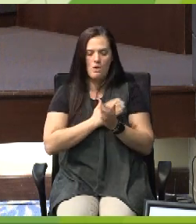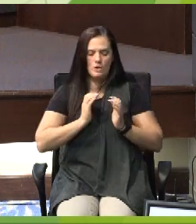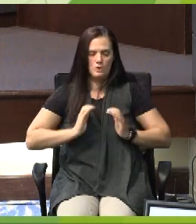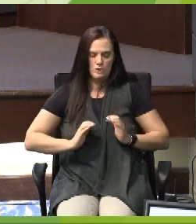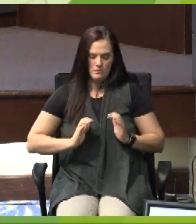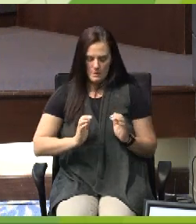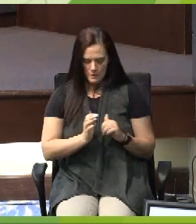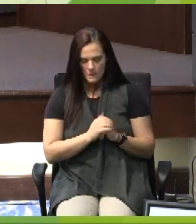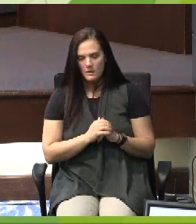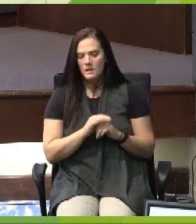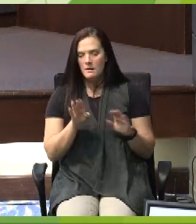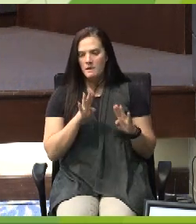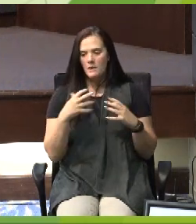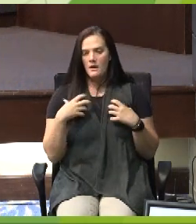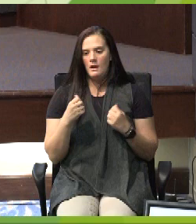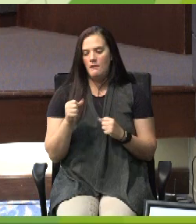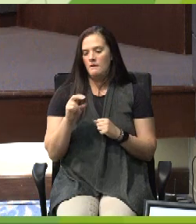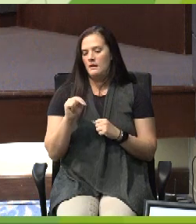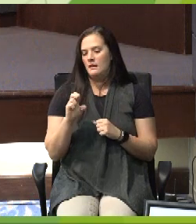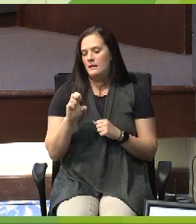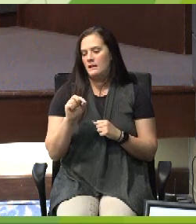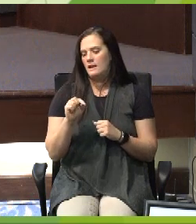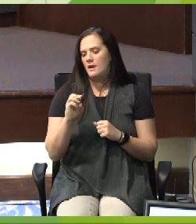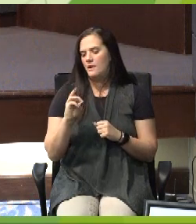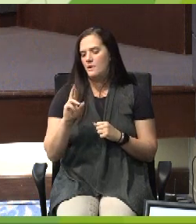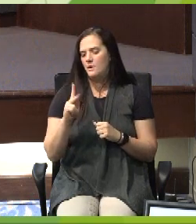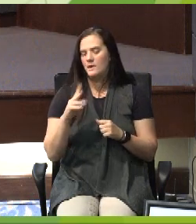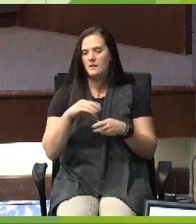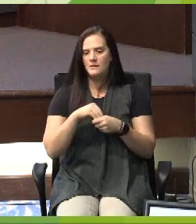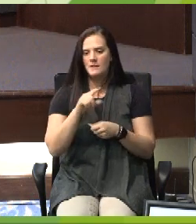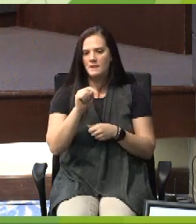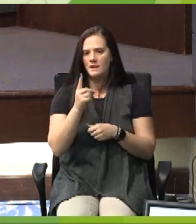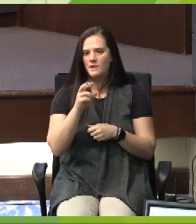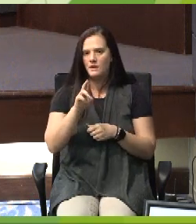consumers at the Behavioral Health Network, including the TBRA program, which is funded by you guys.